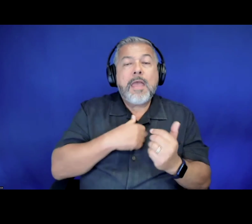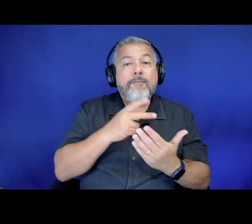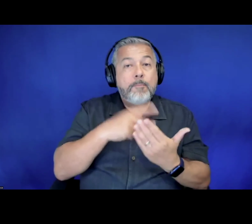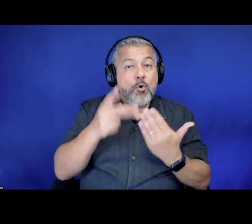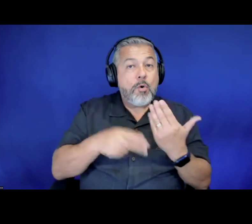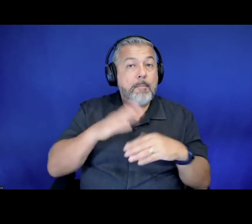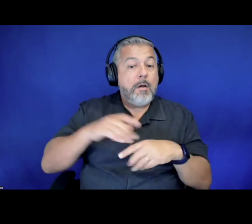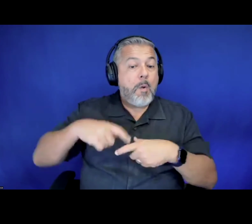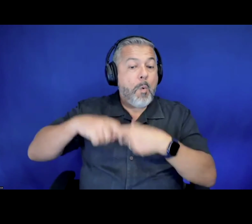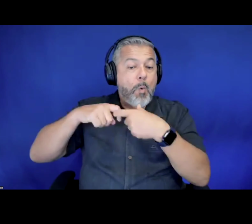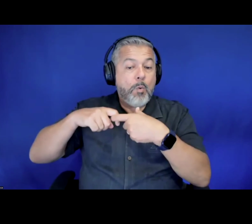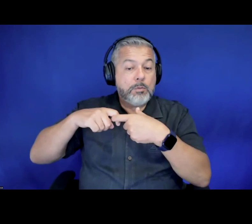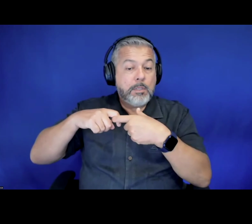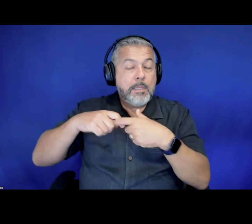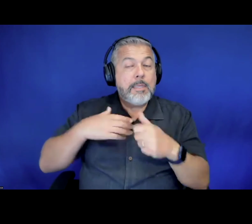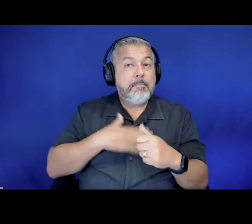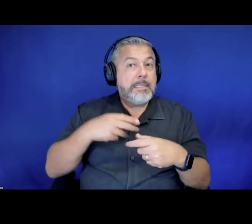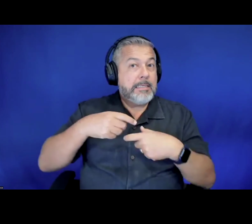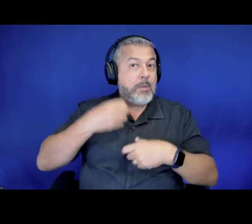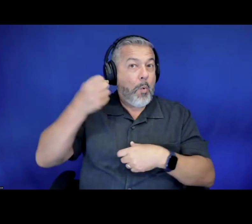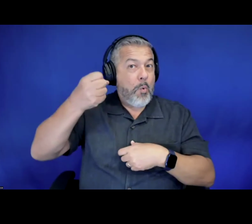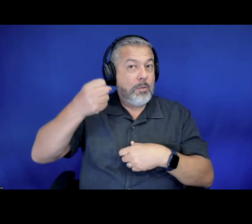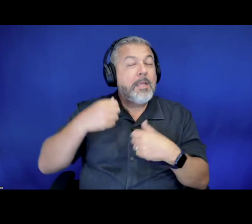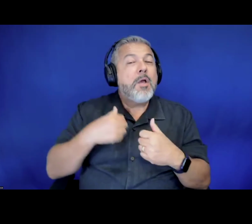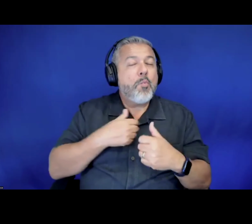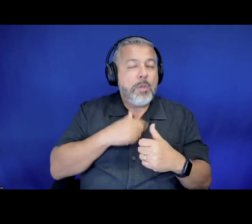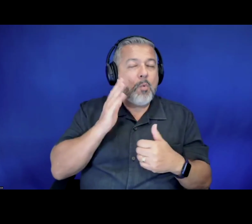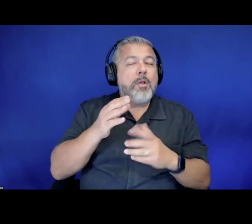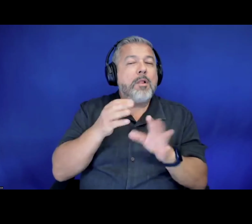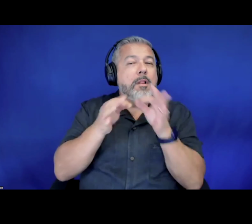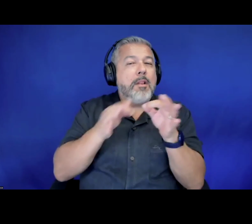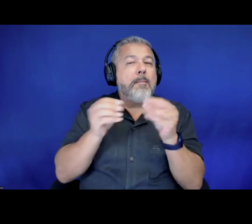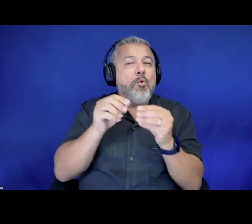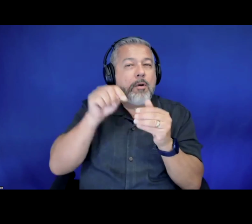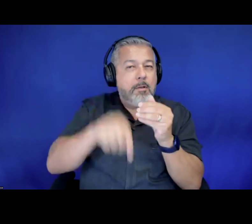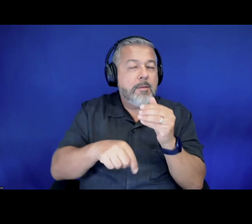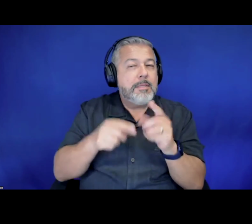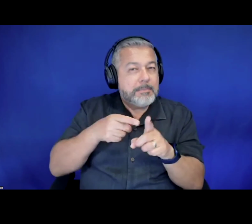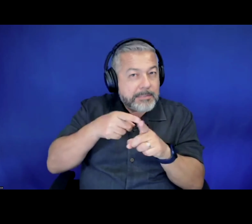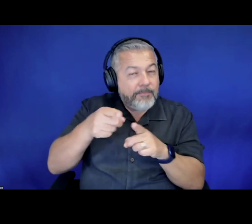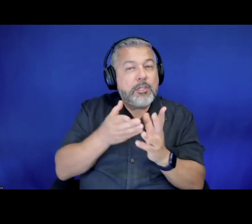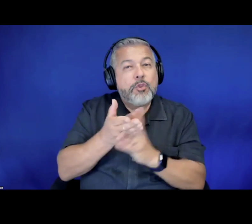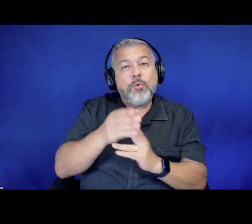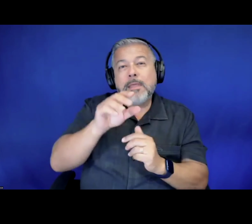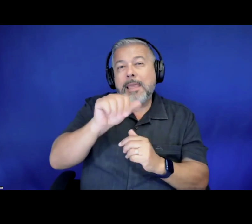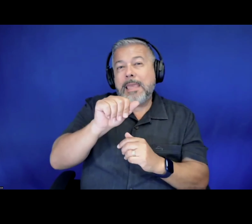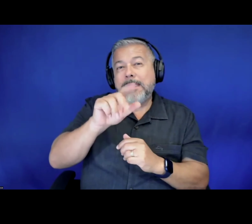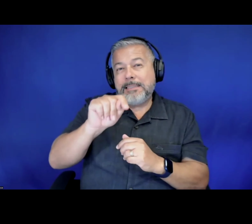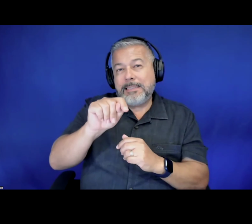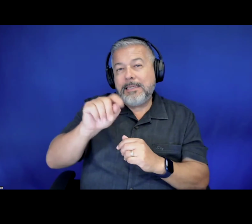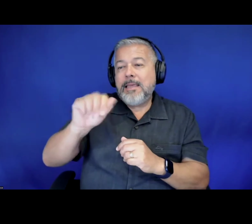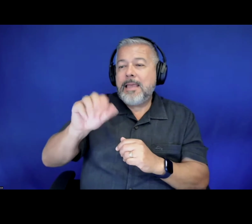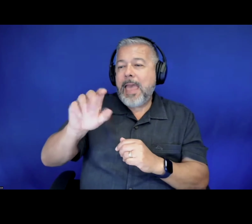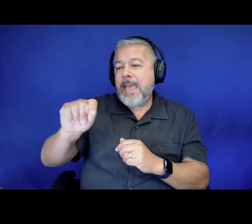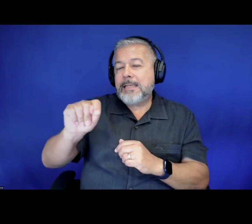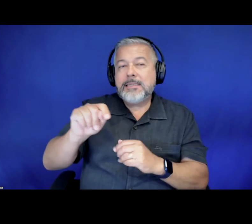hold. Please hold, and we will have further information specifically through the AT Act ability tools